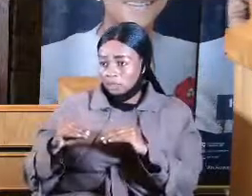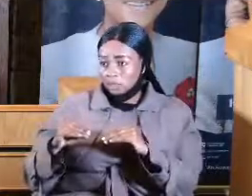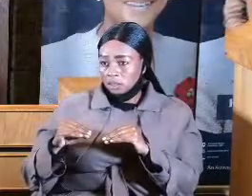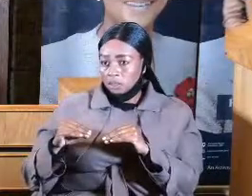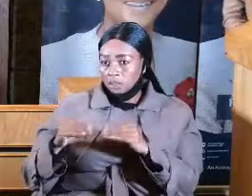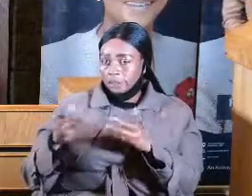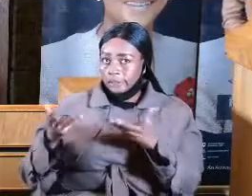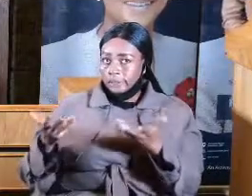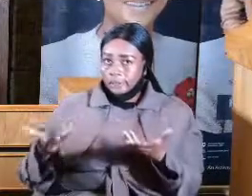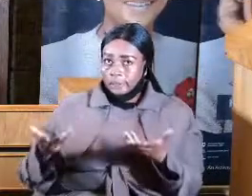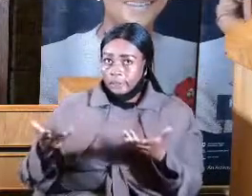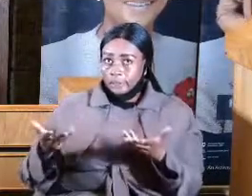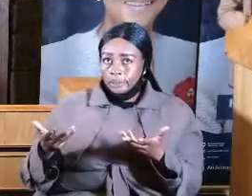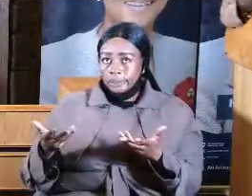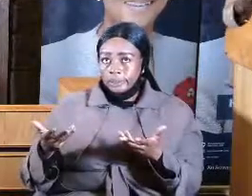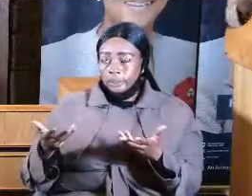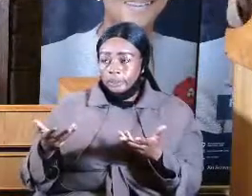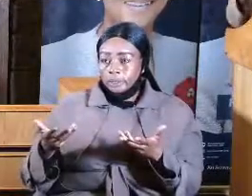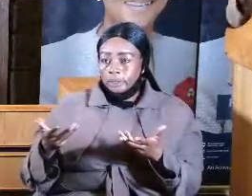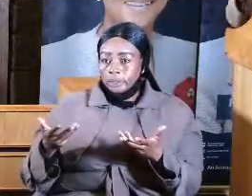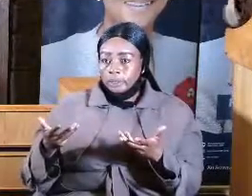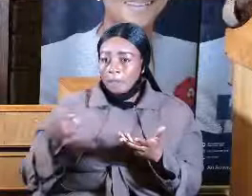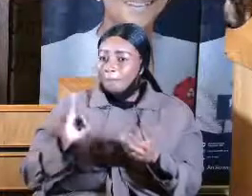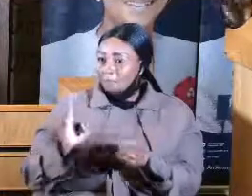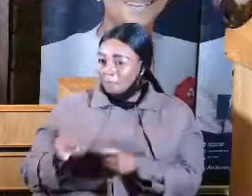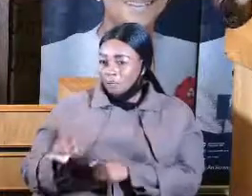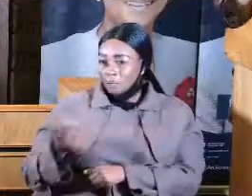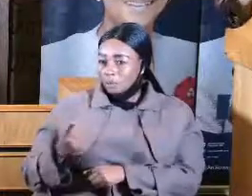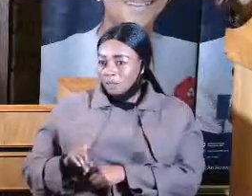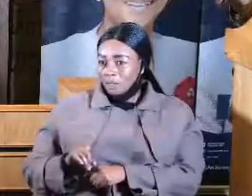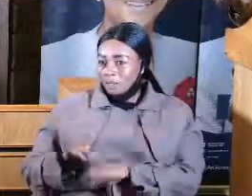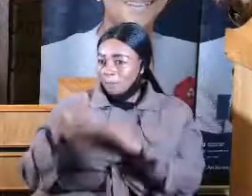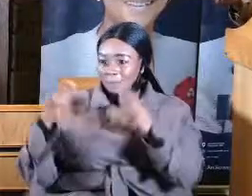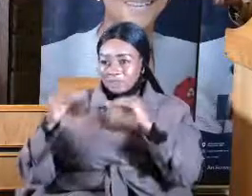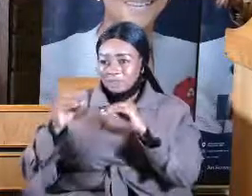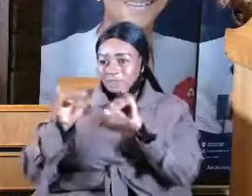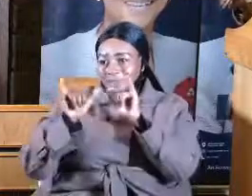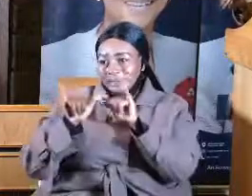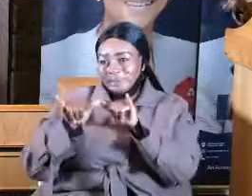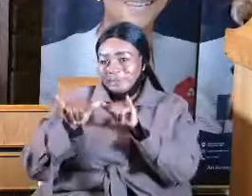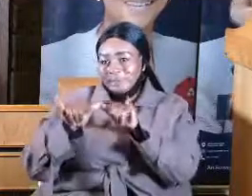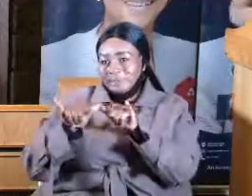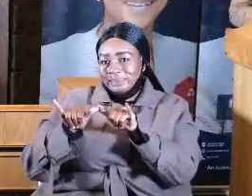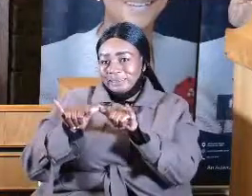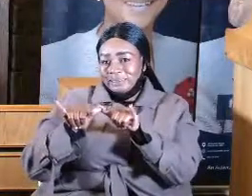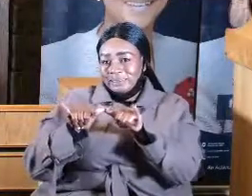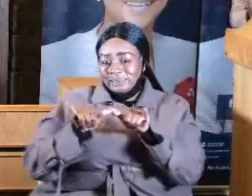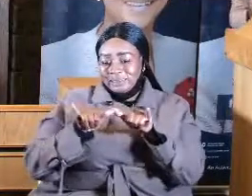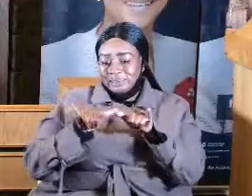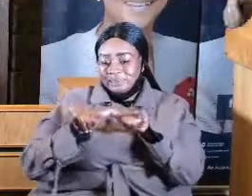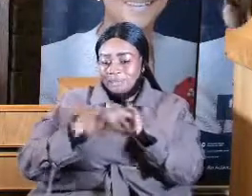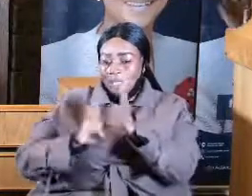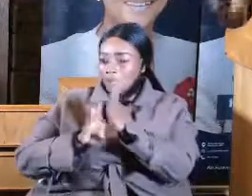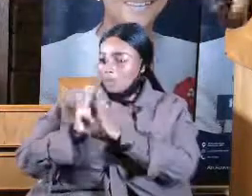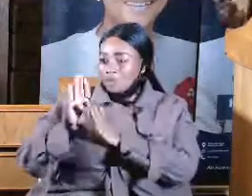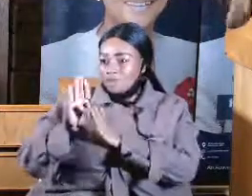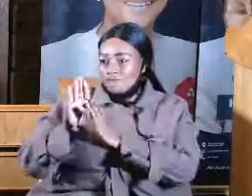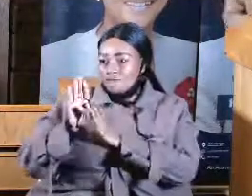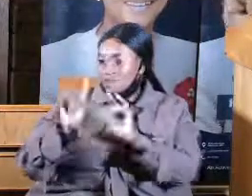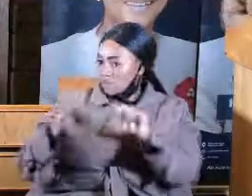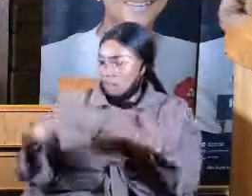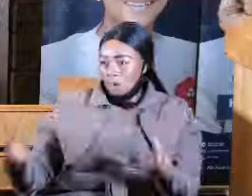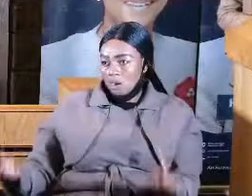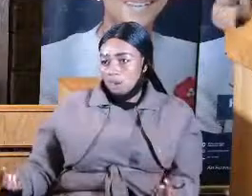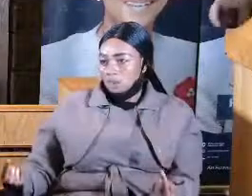Unfortunately, their business remains stagnant when it comes to that. And they can't expand, they can't grow,